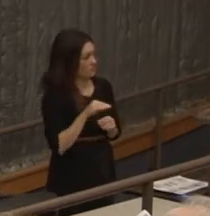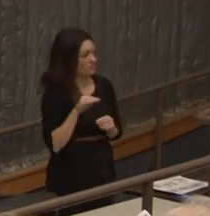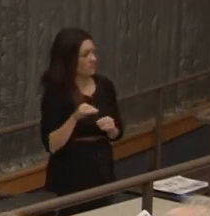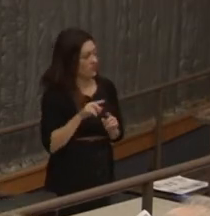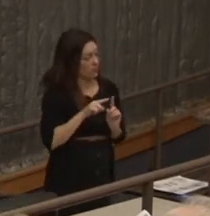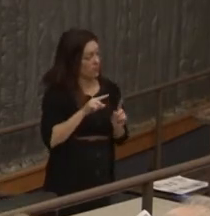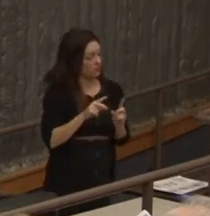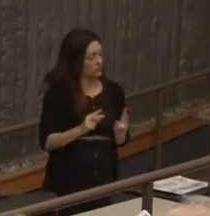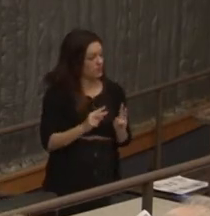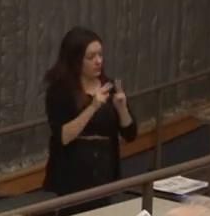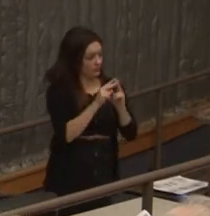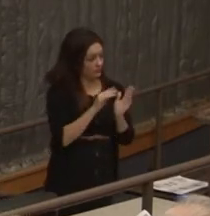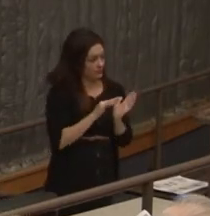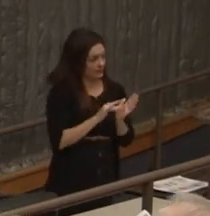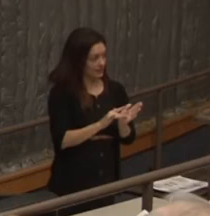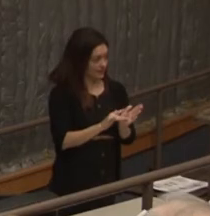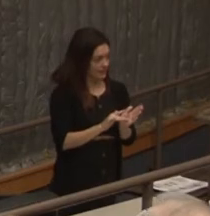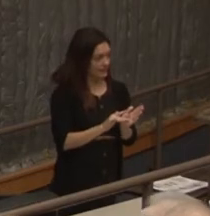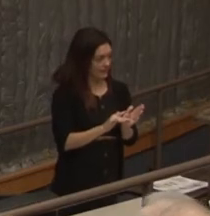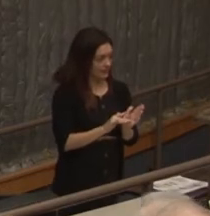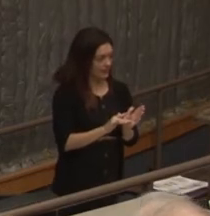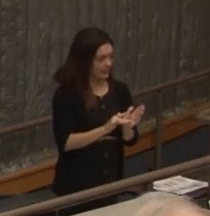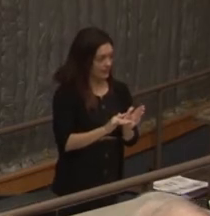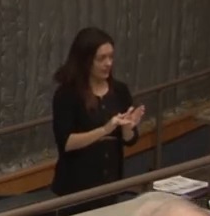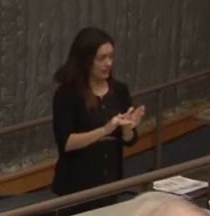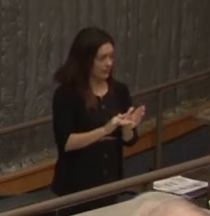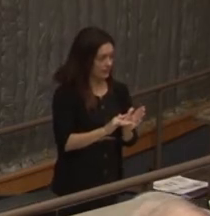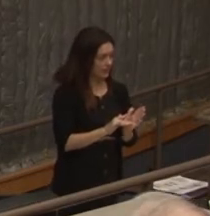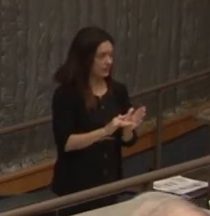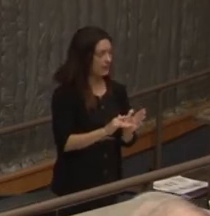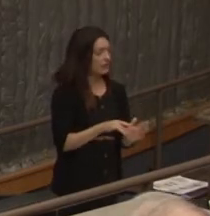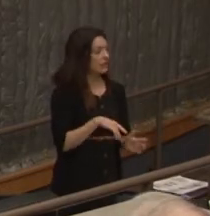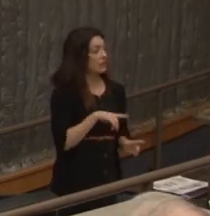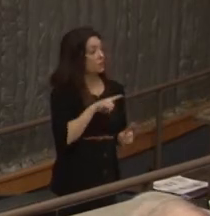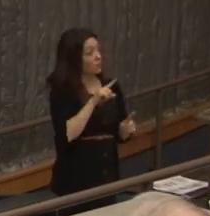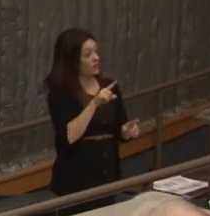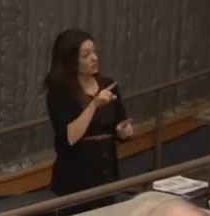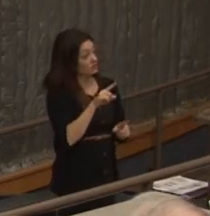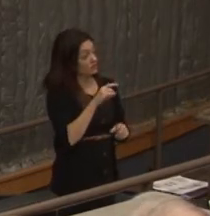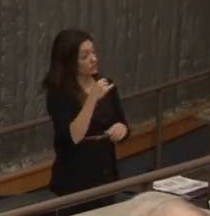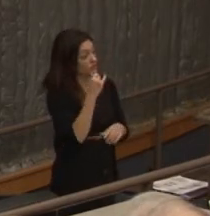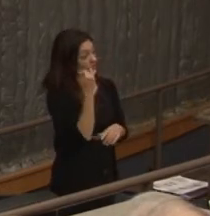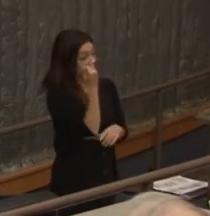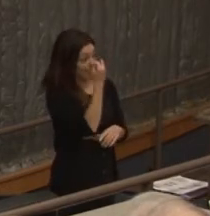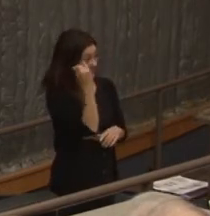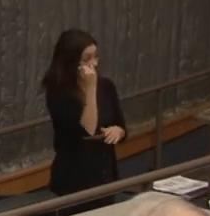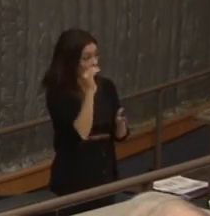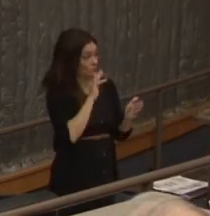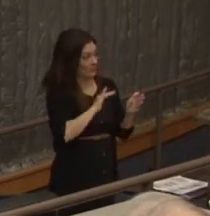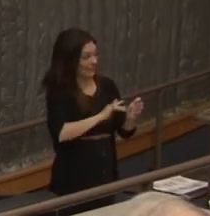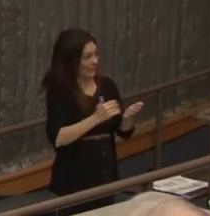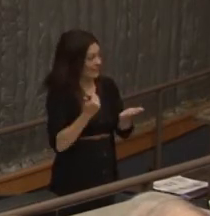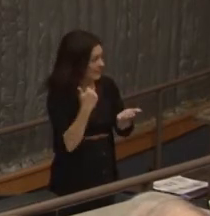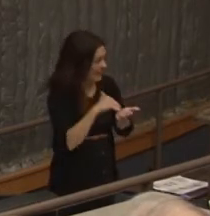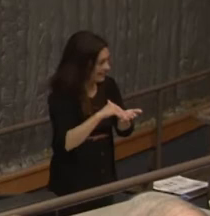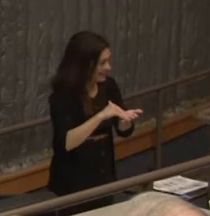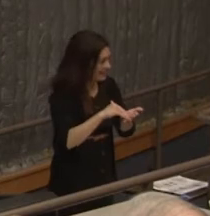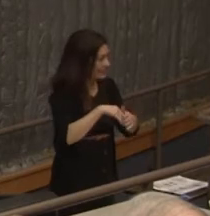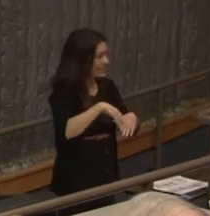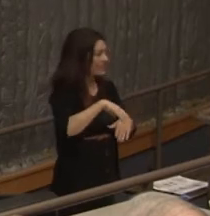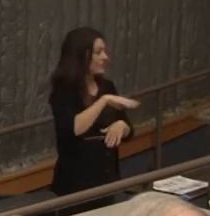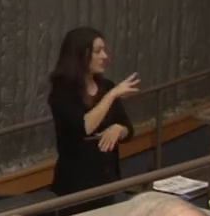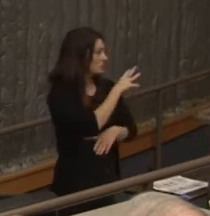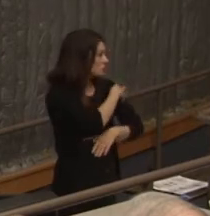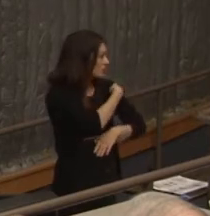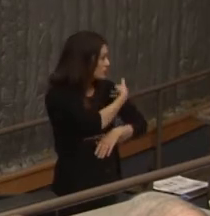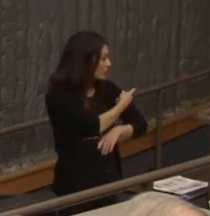at the École des Beaux-Arts. Then he went to Italy to study. Then he went to Switzerland to